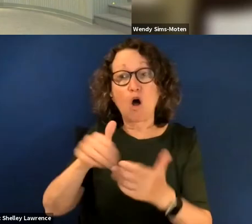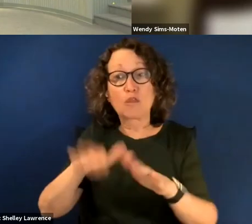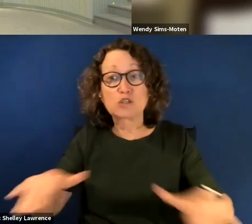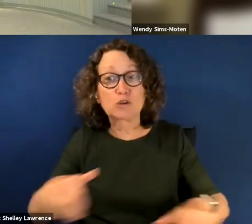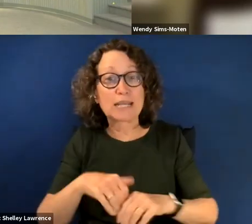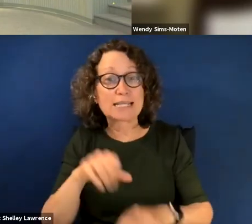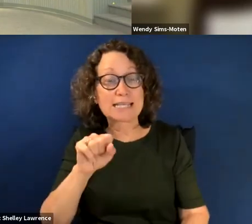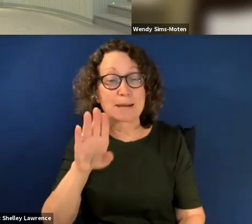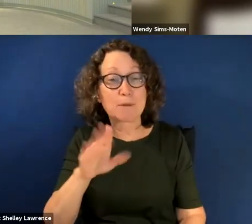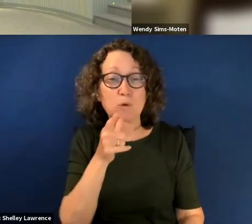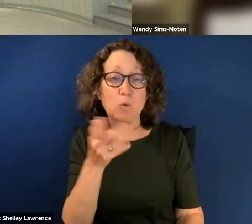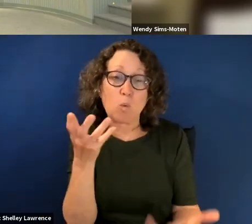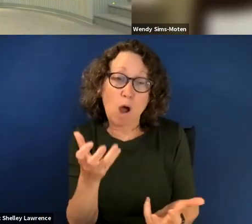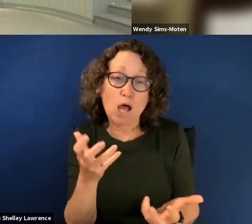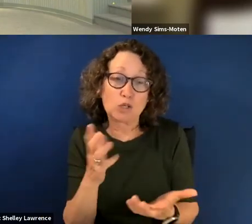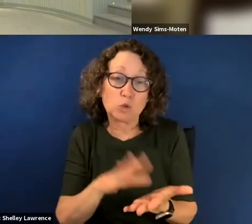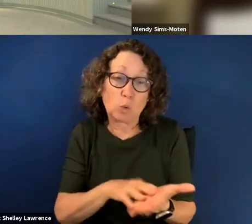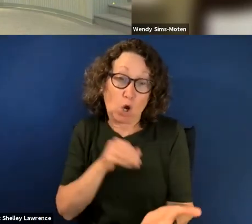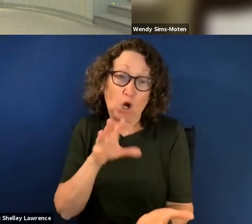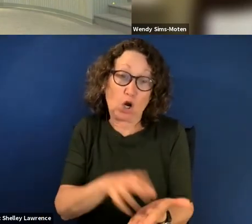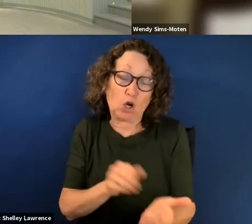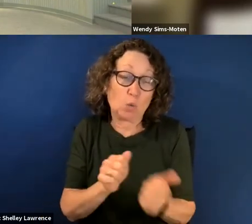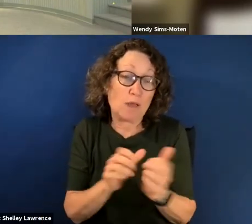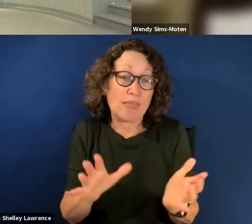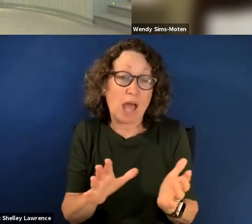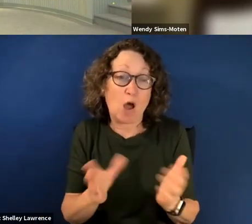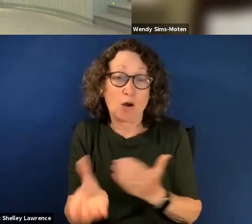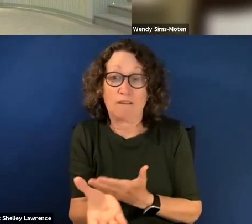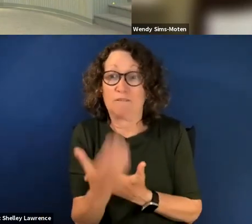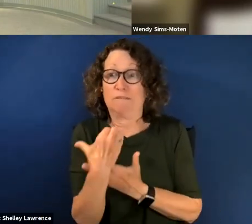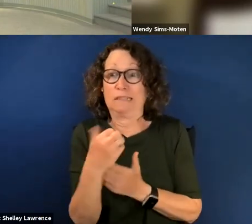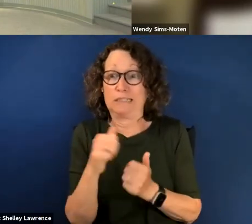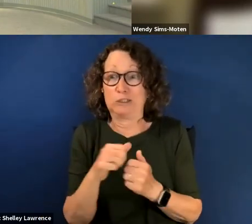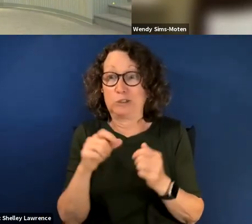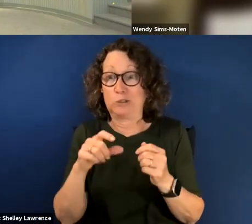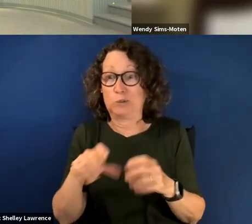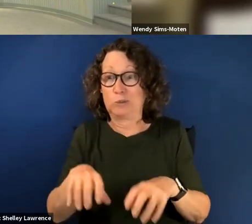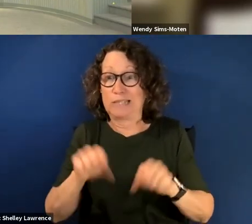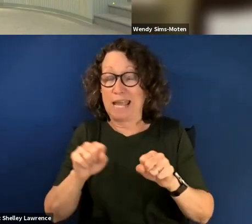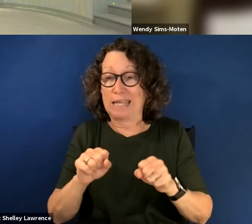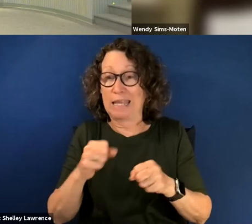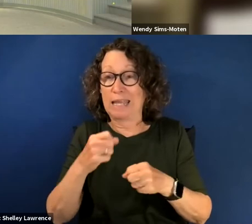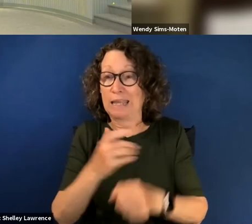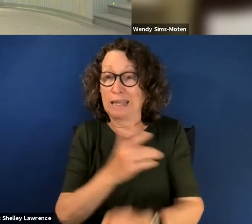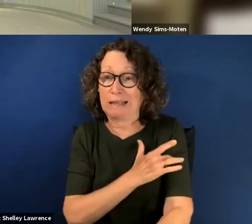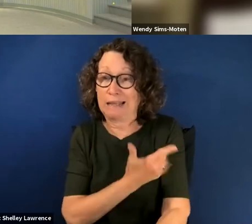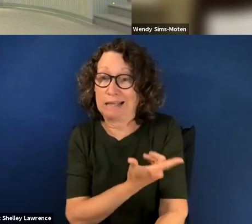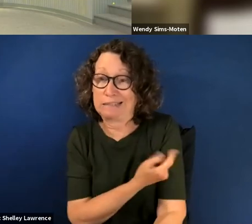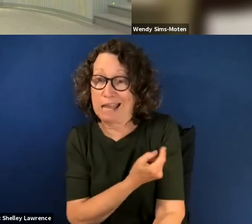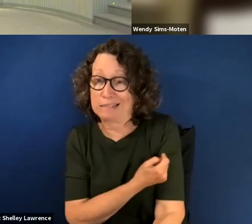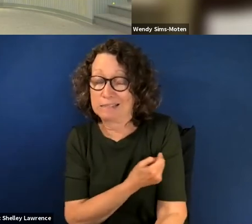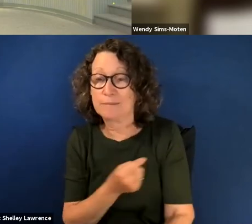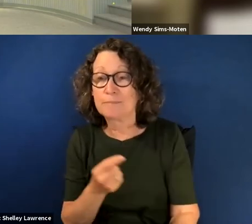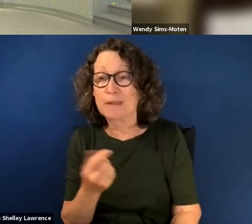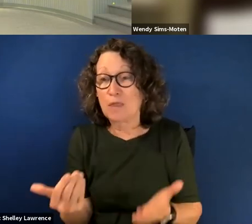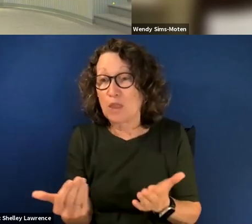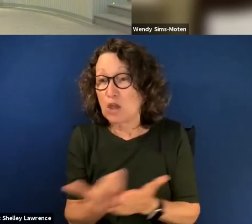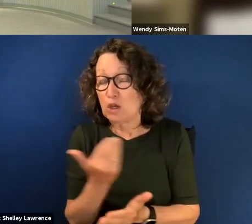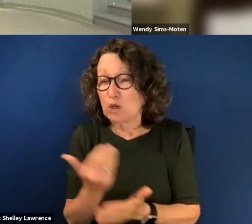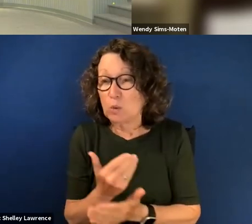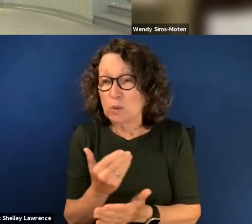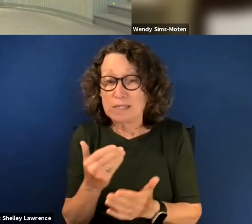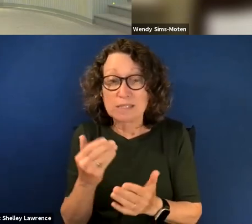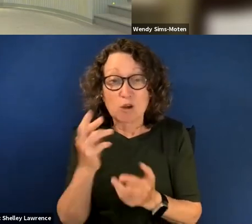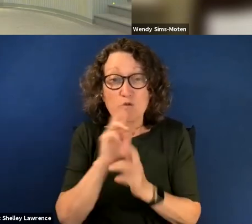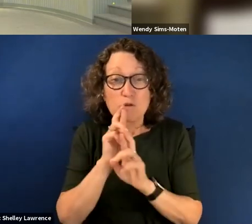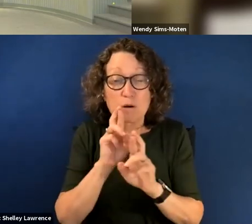Santa Barbara who wish to be educated without being coerced into taking a medical product. The latest VAERS reports released